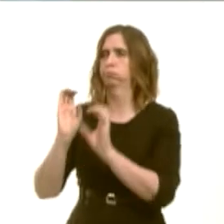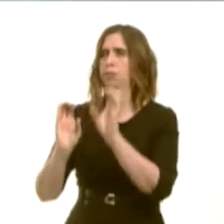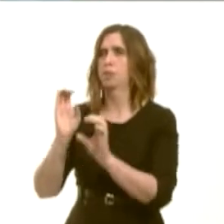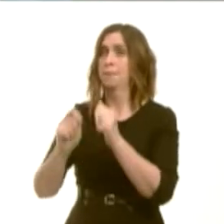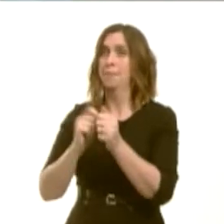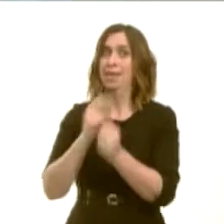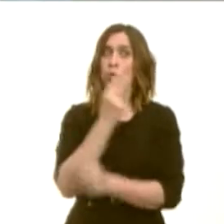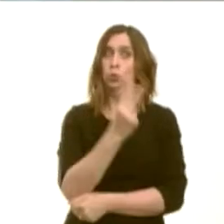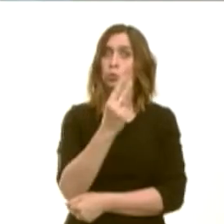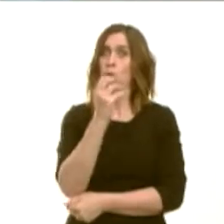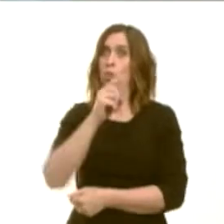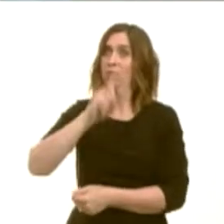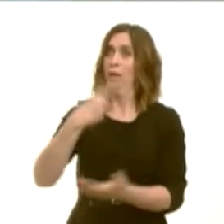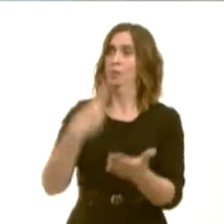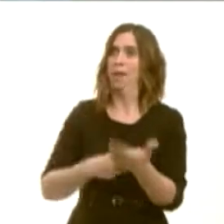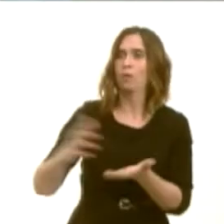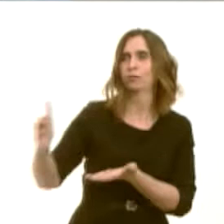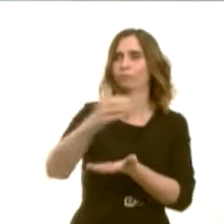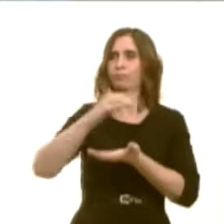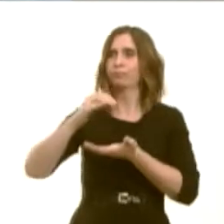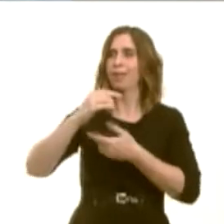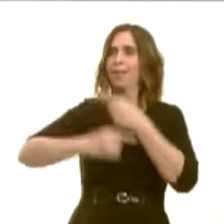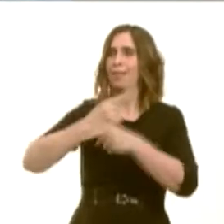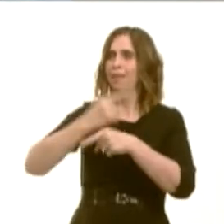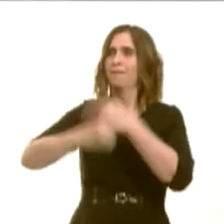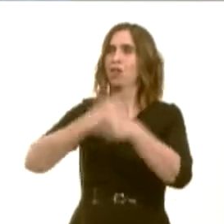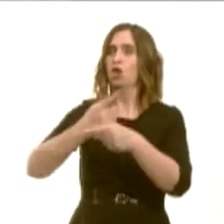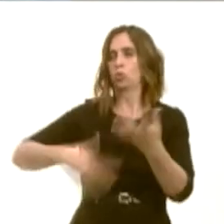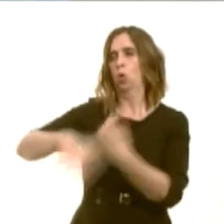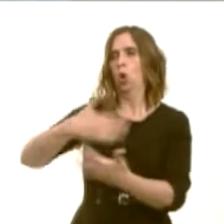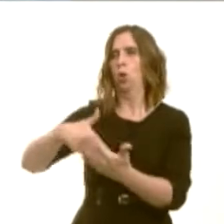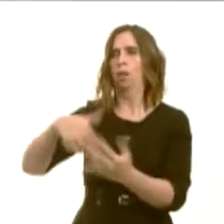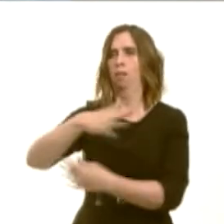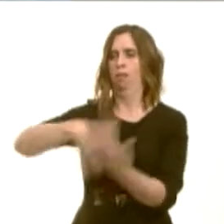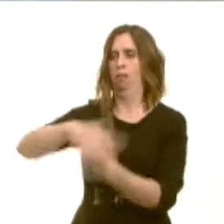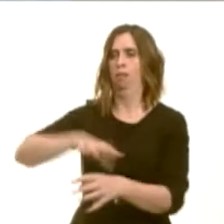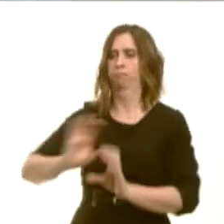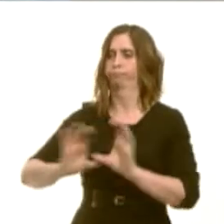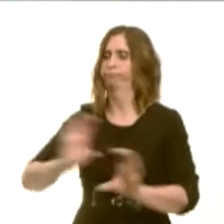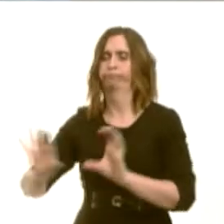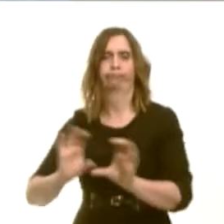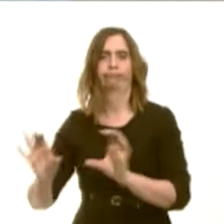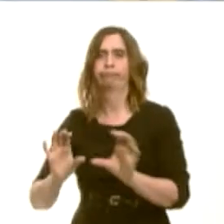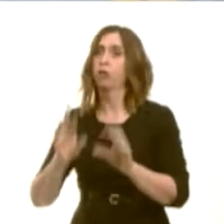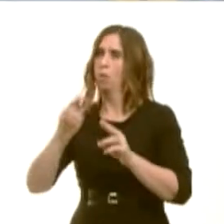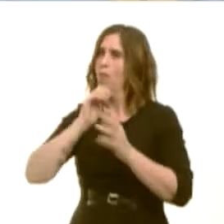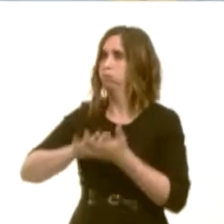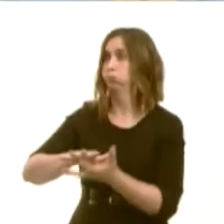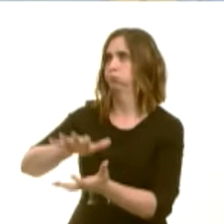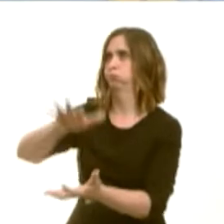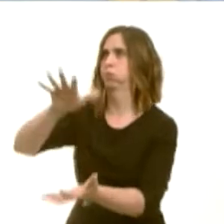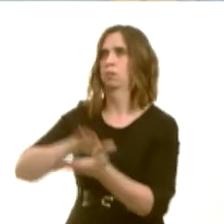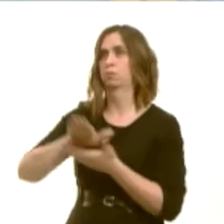generating £220,000 of annual income to local communities. We want to see that built on in the years to come. Russell